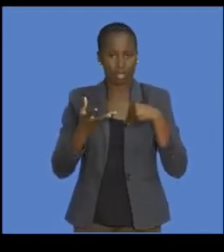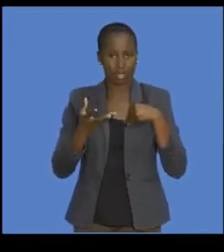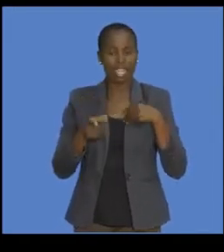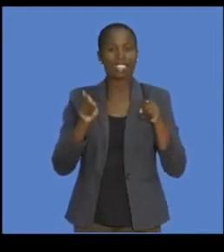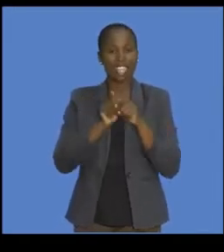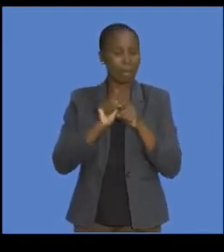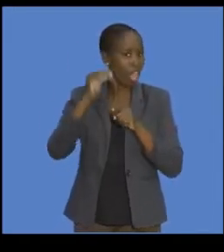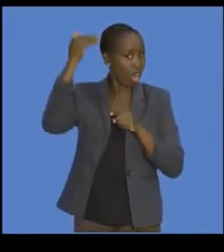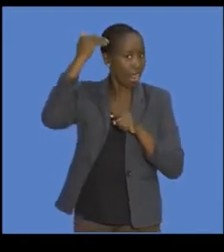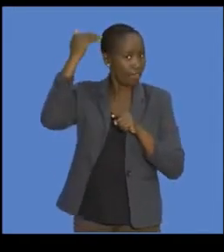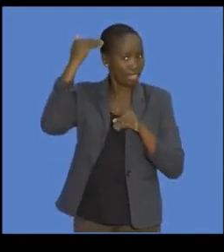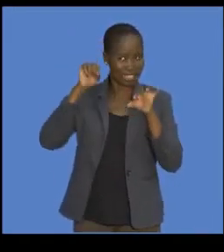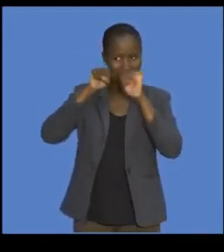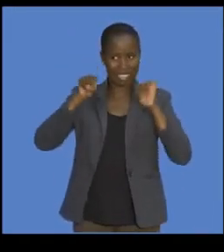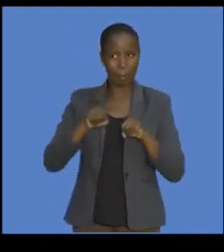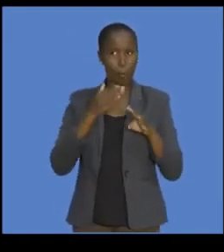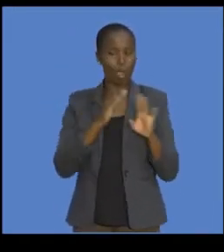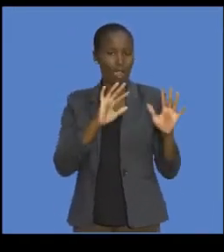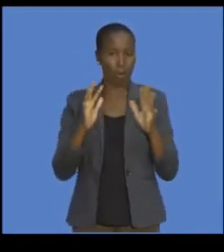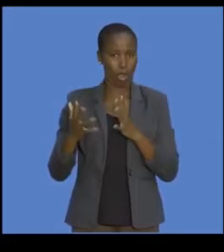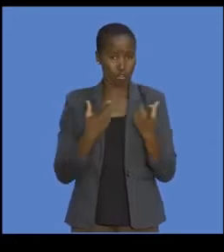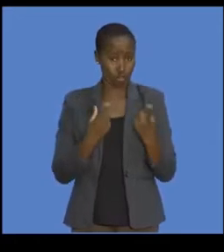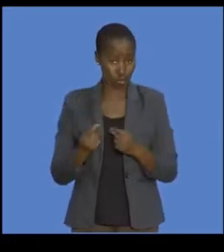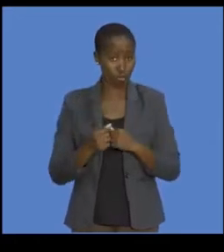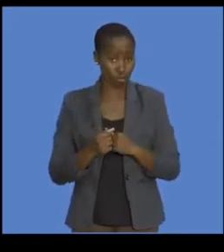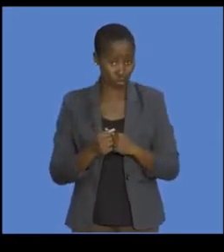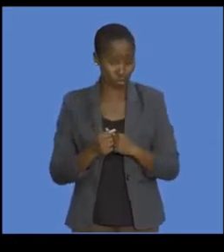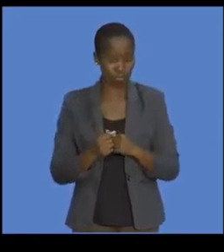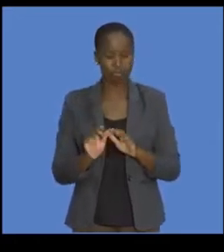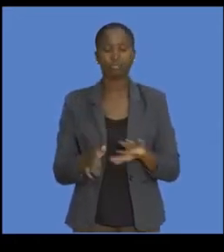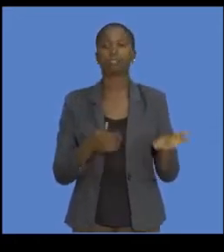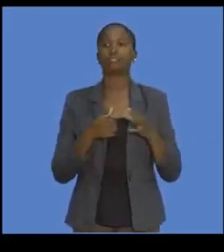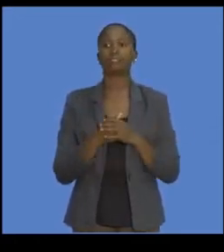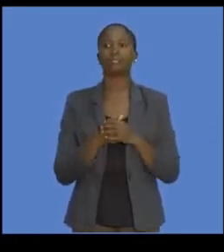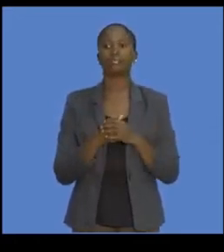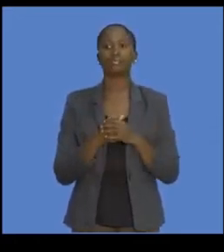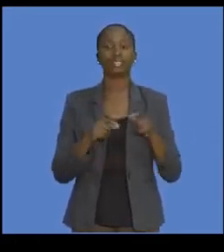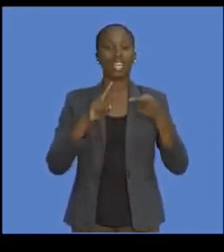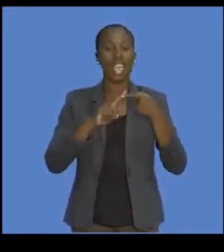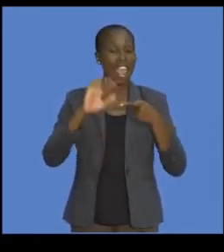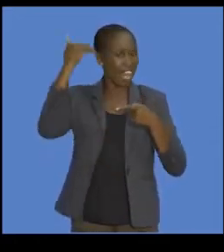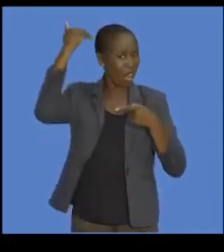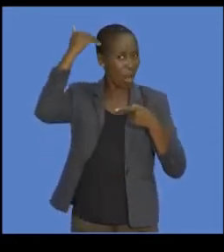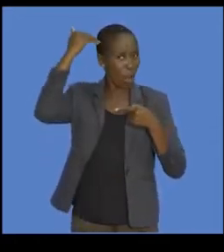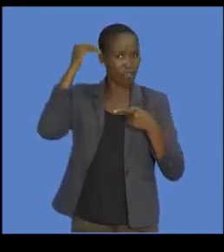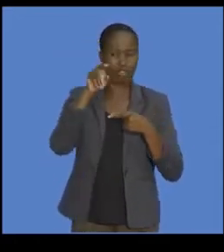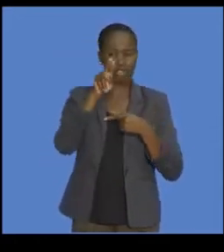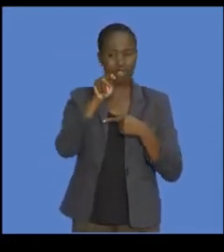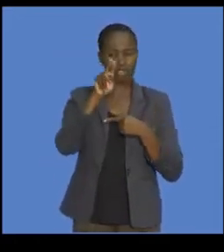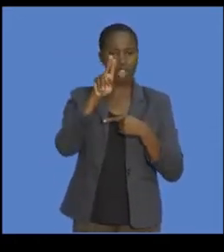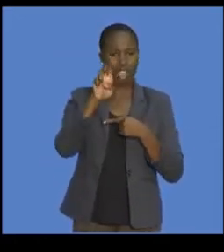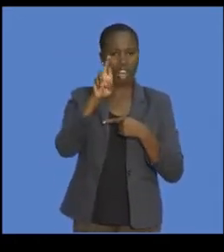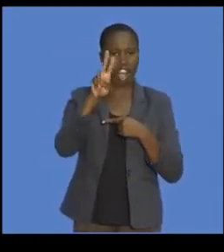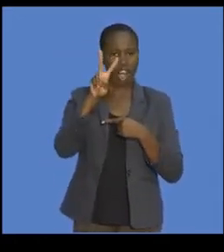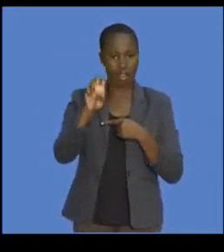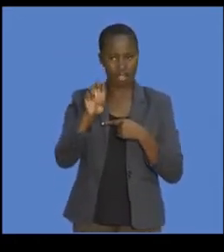nervous system does. We will also look at how the nervous system uses nerve impulses. We're